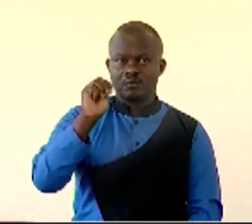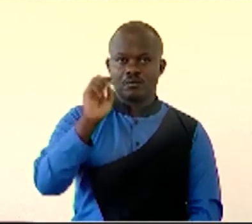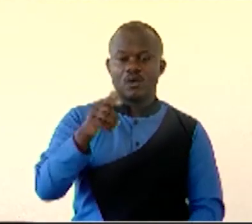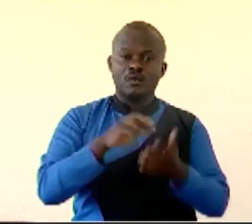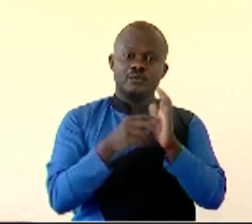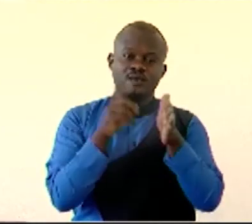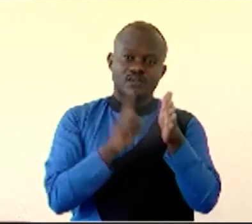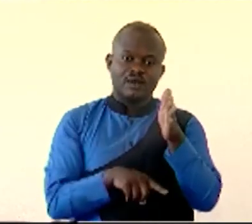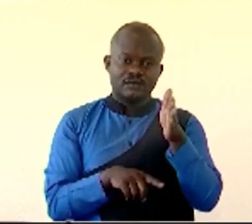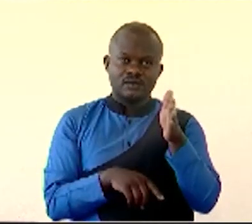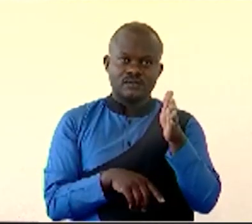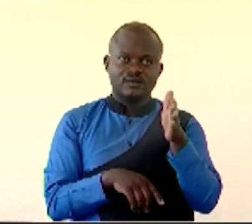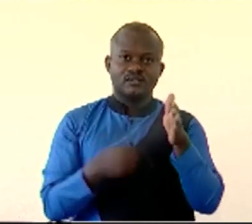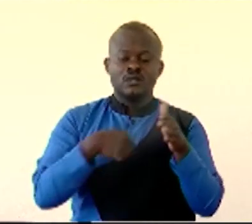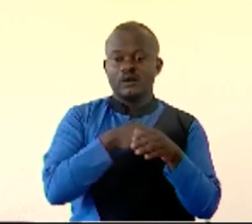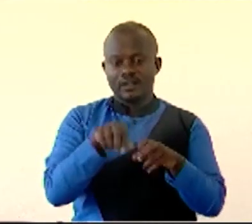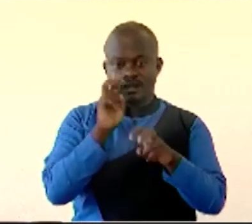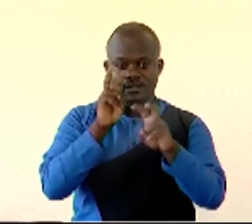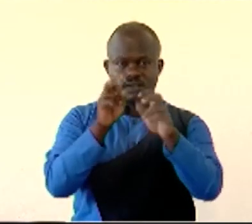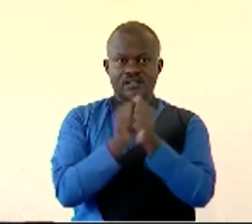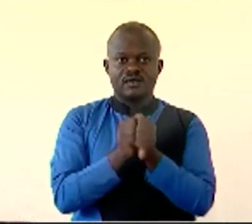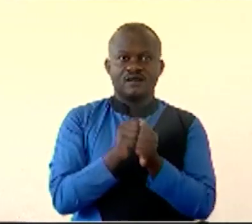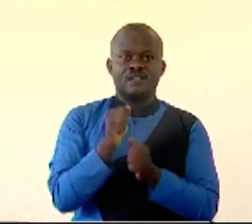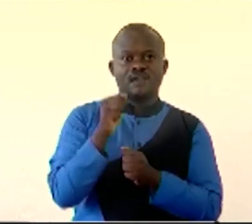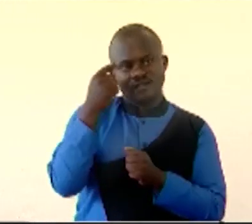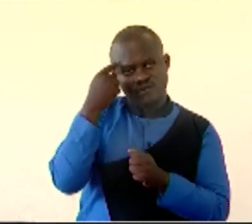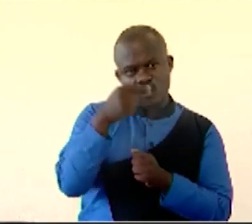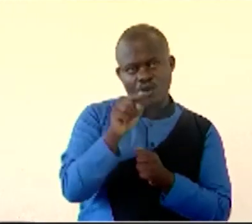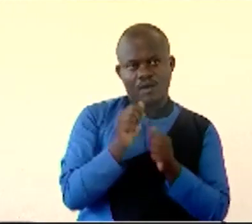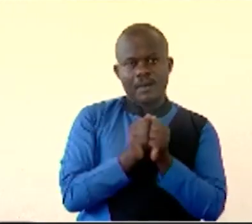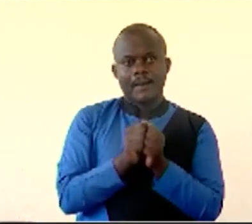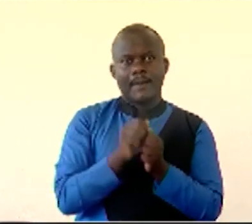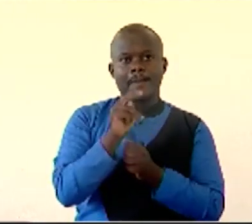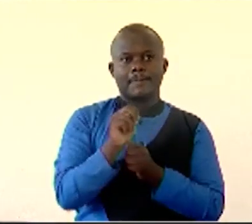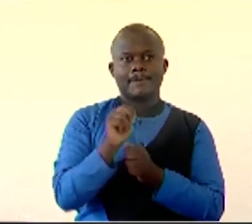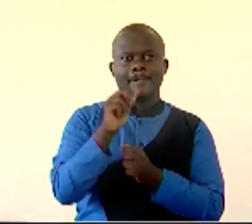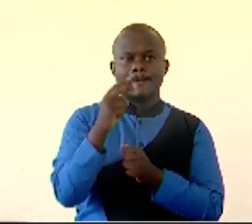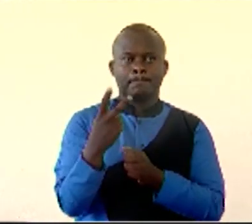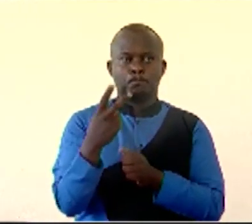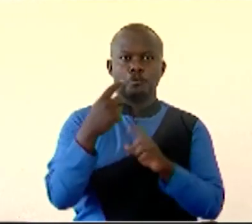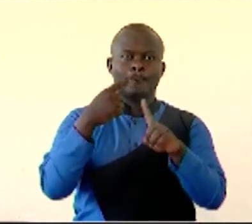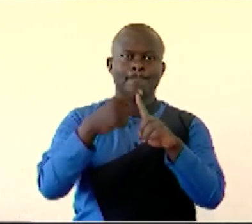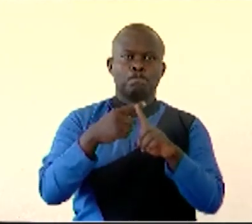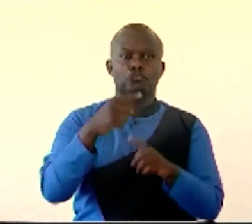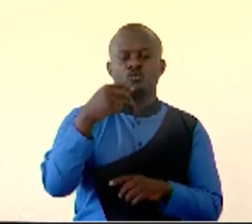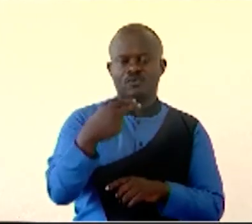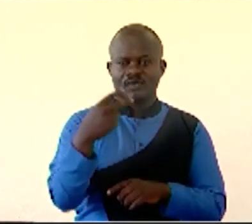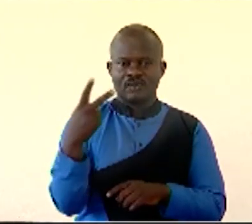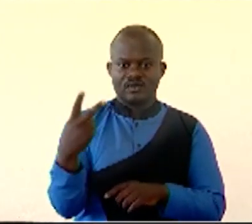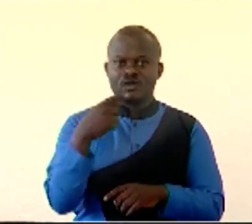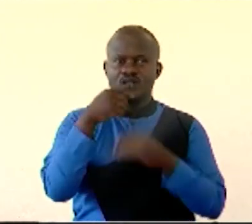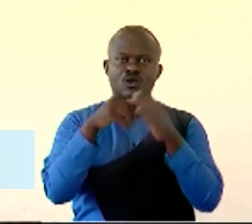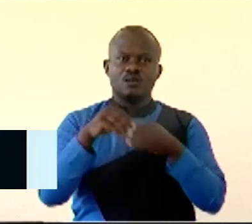what? You can see for a nitrogen reacting with hydrogen to